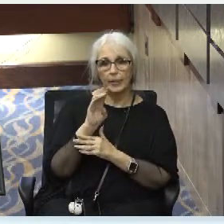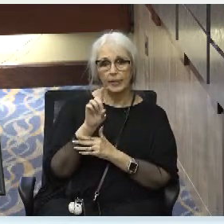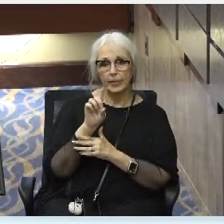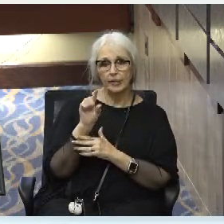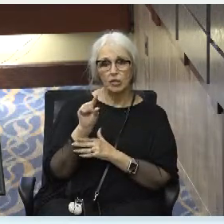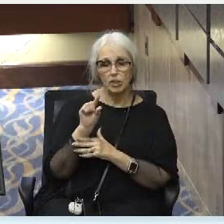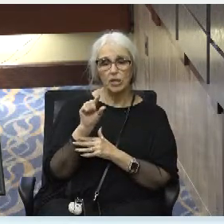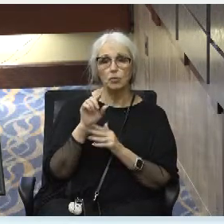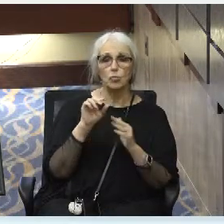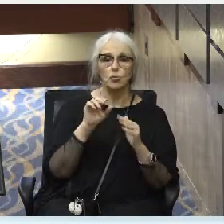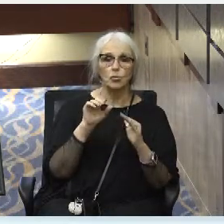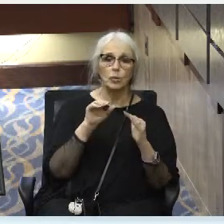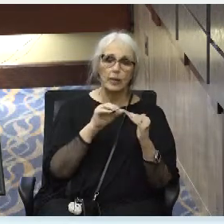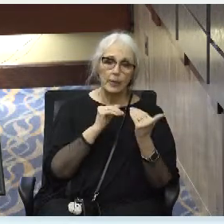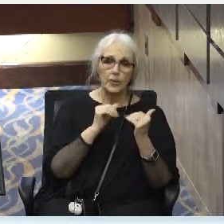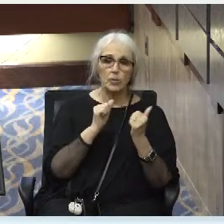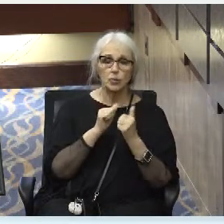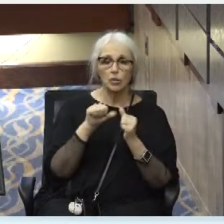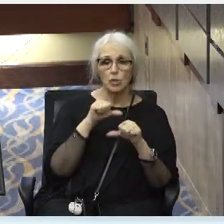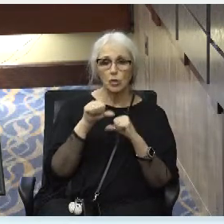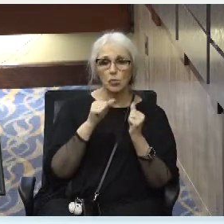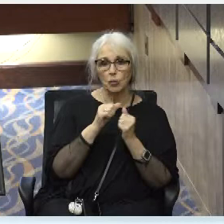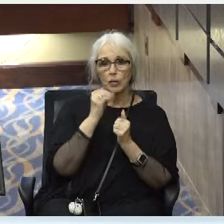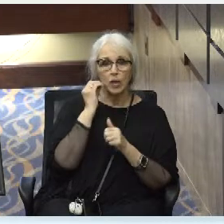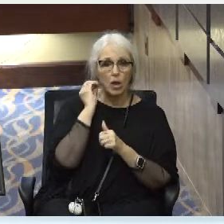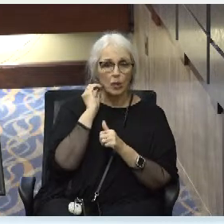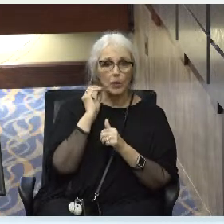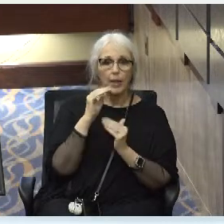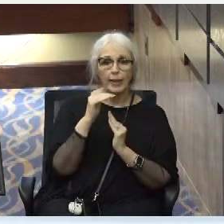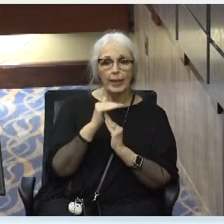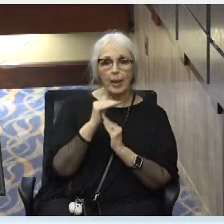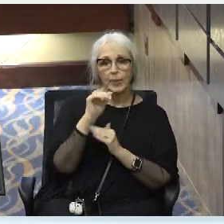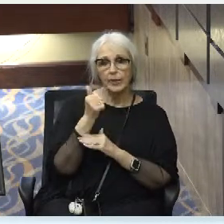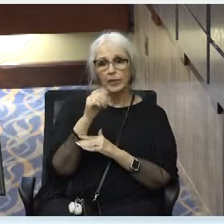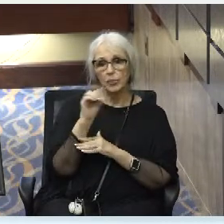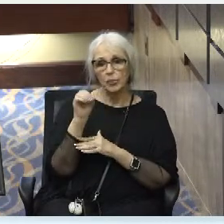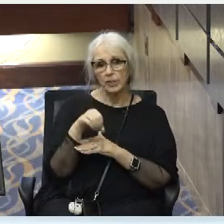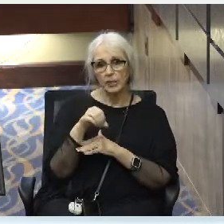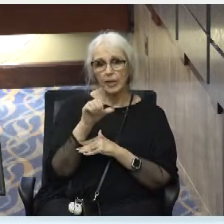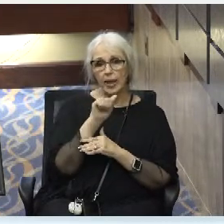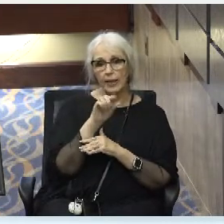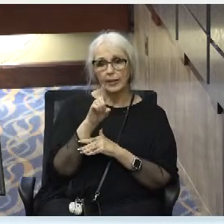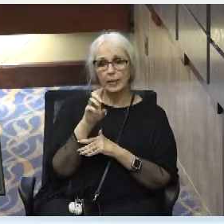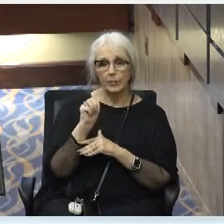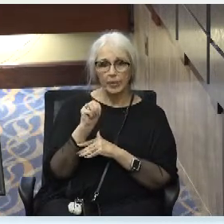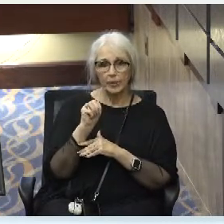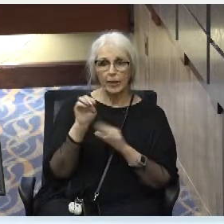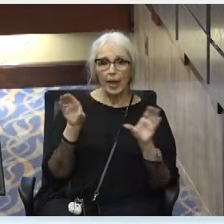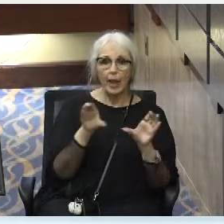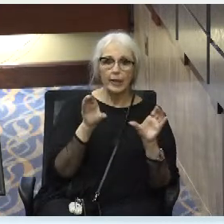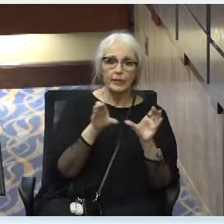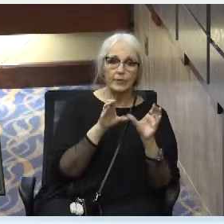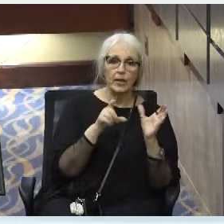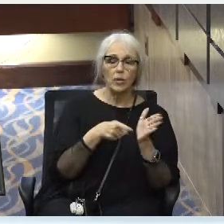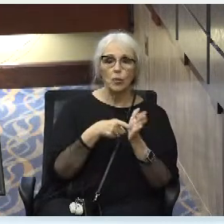restrictions associated with home, including a cap of 10% on administrative activities and